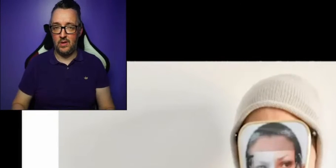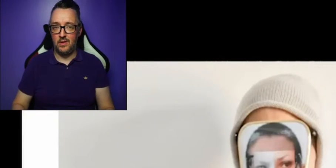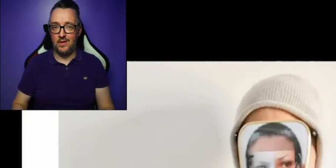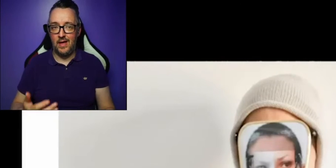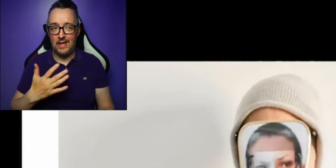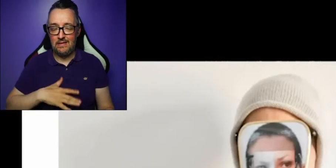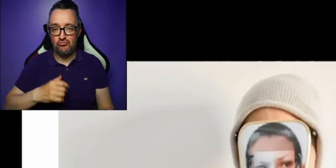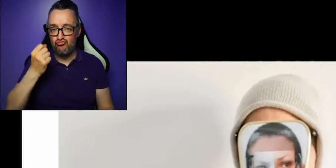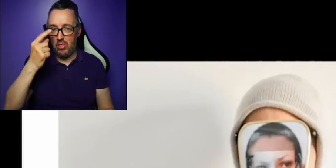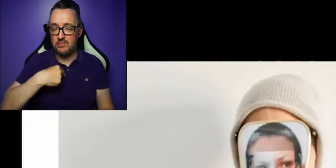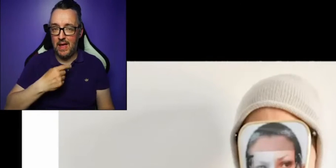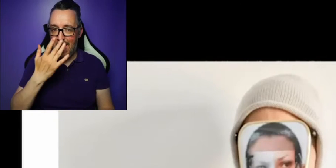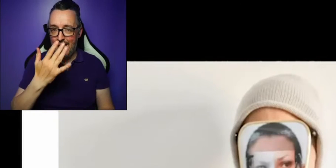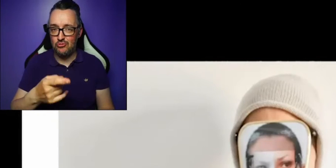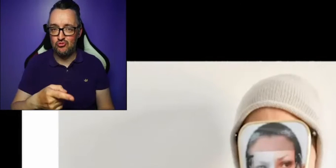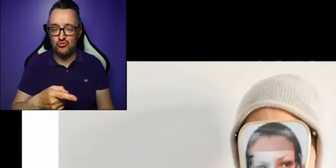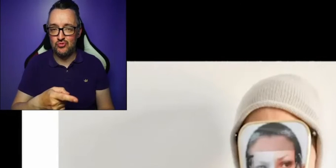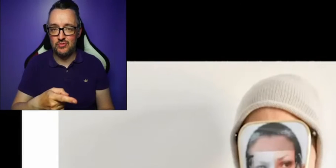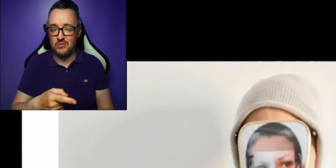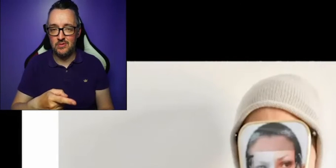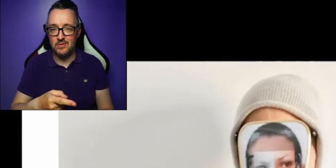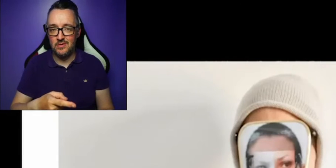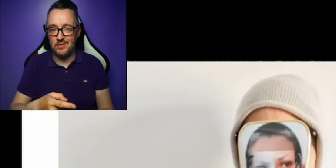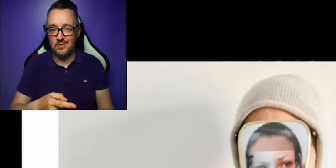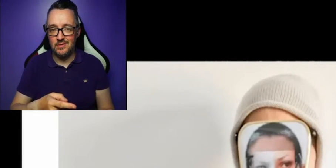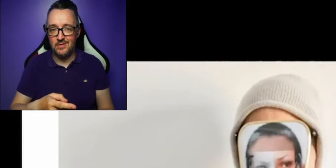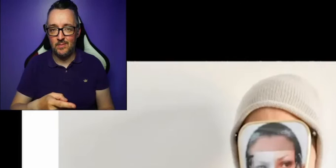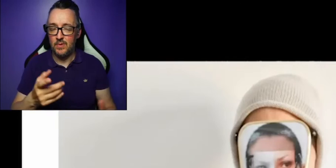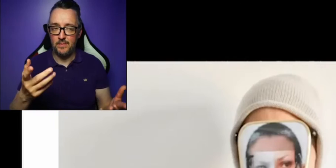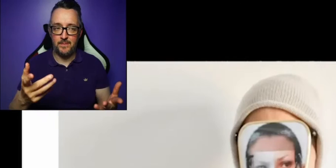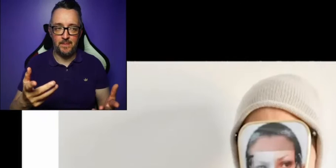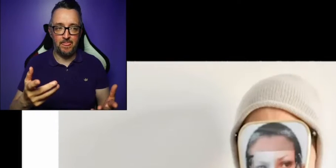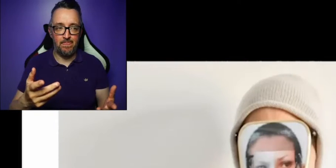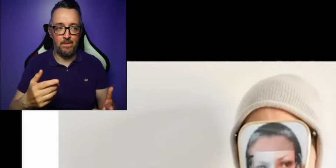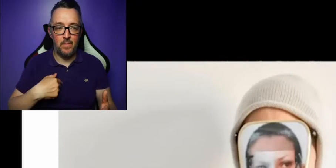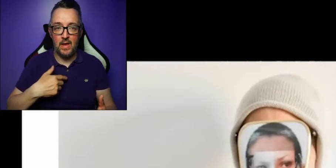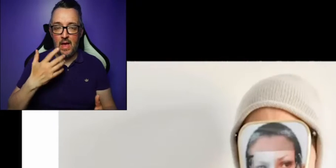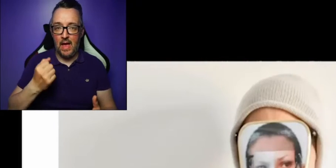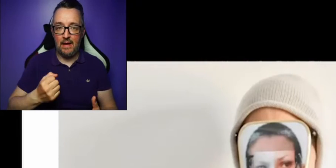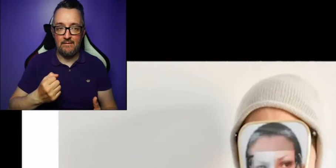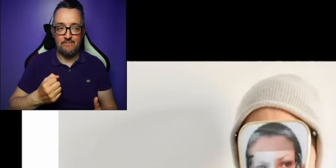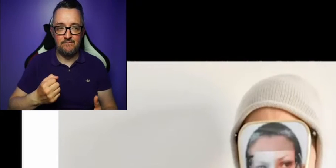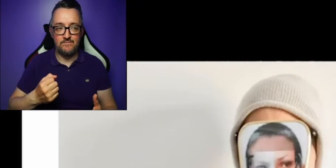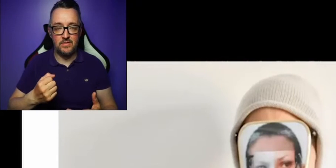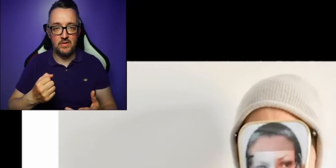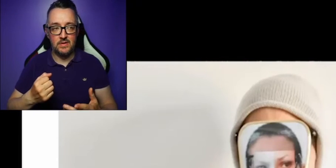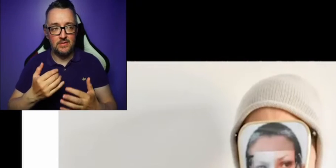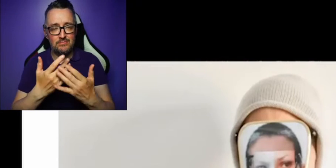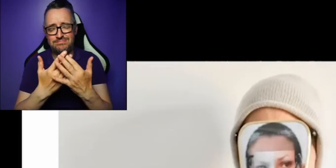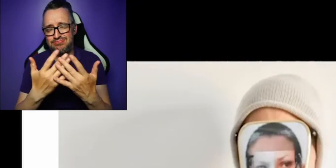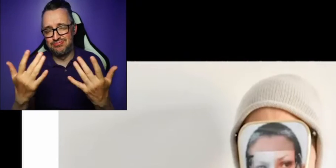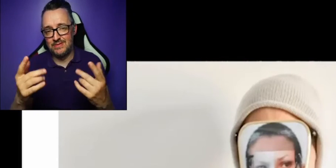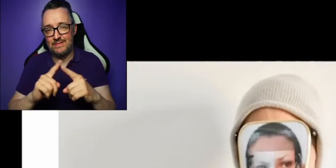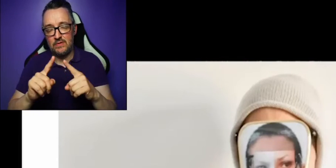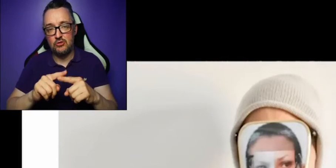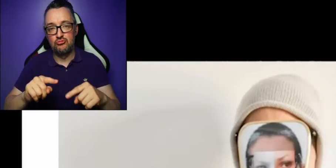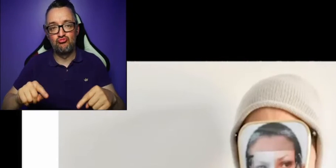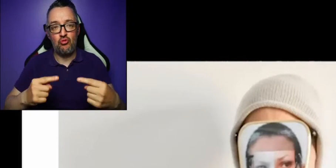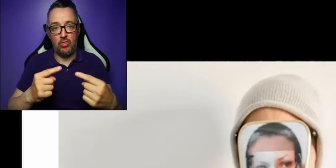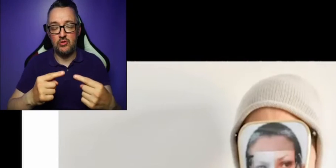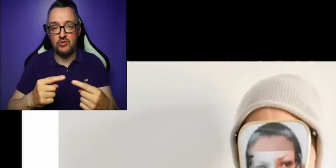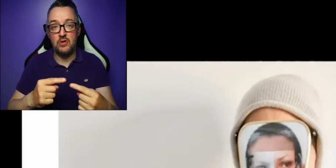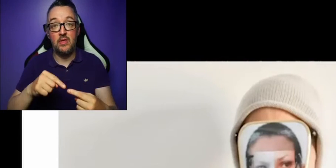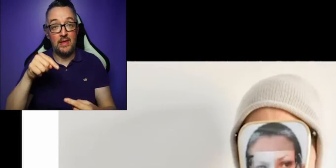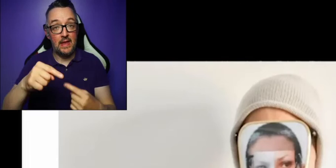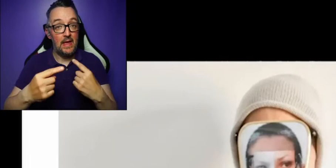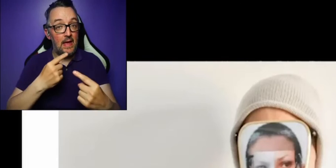quite grasped that. There's no way that with all my sensory and spatial challenges, there's no way that I